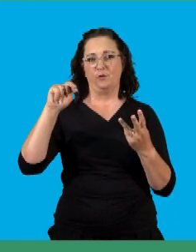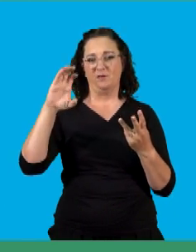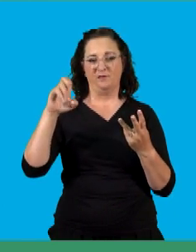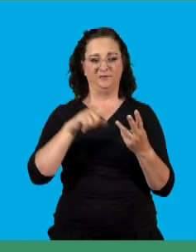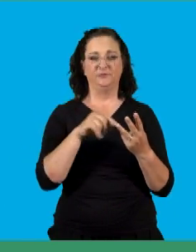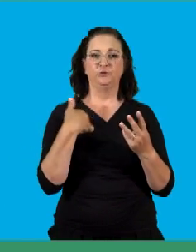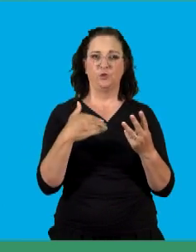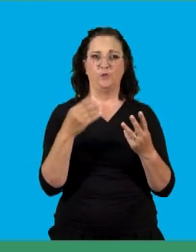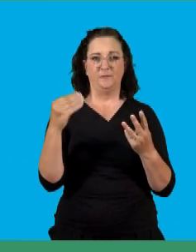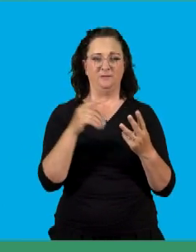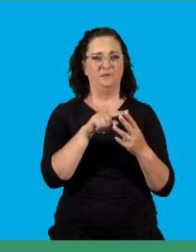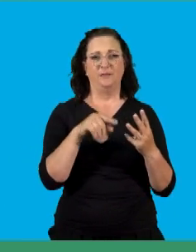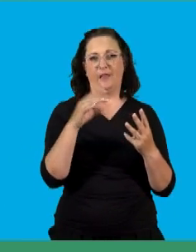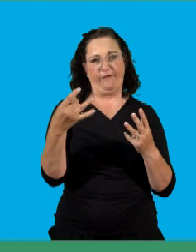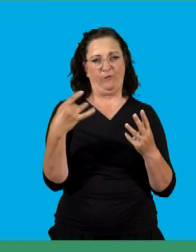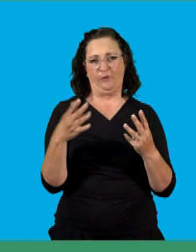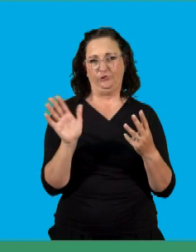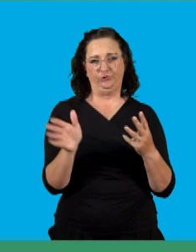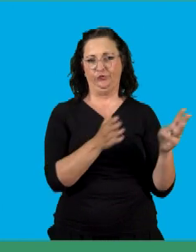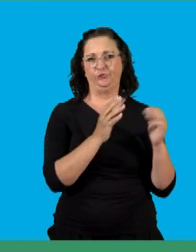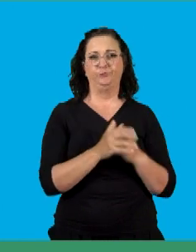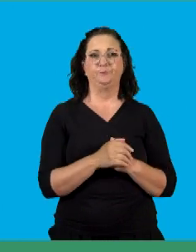information. They are jointly